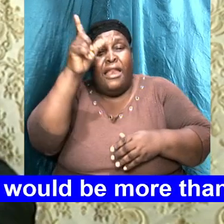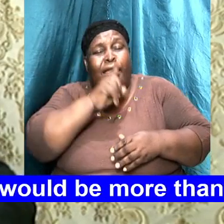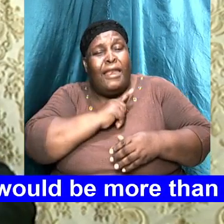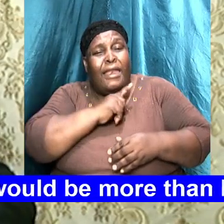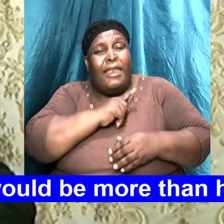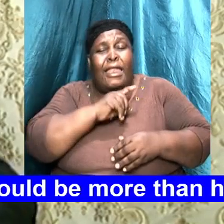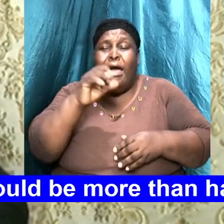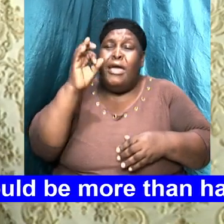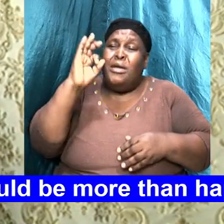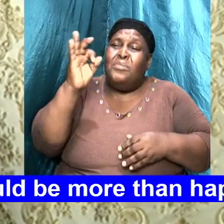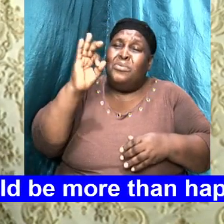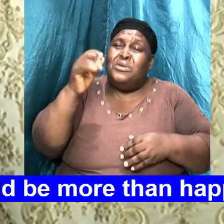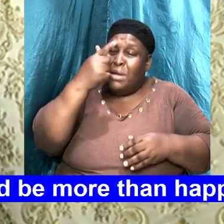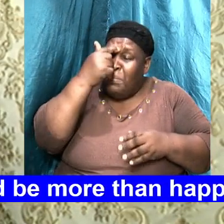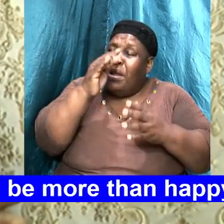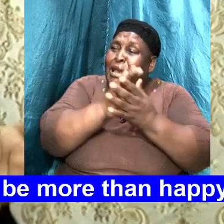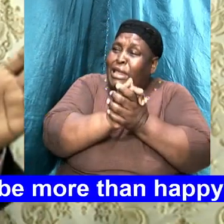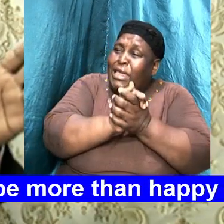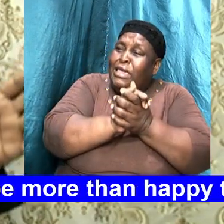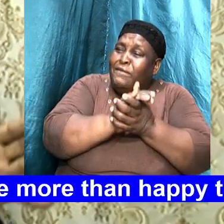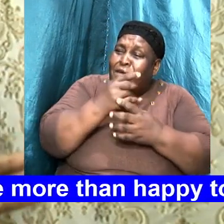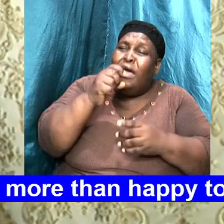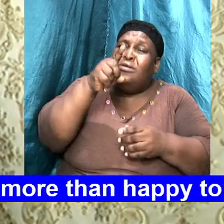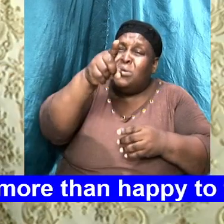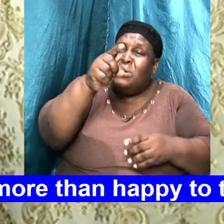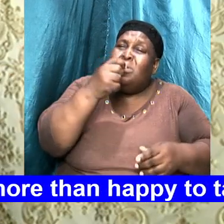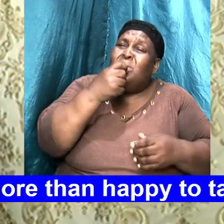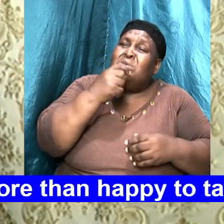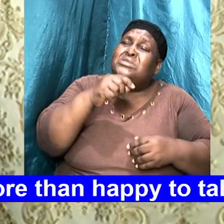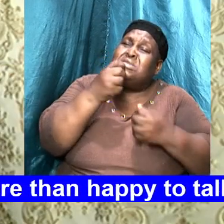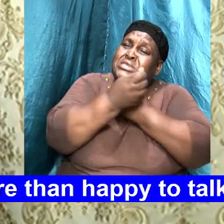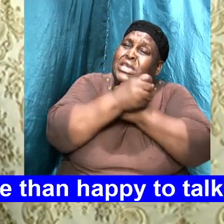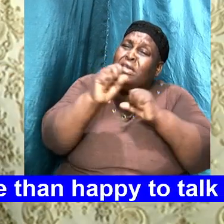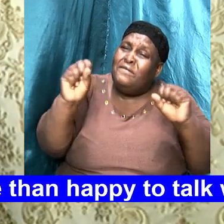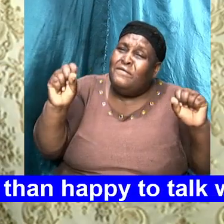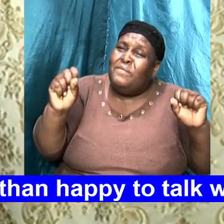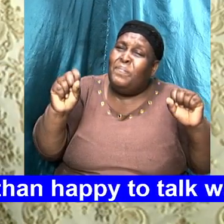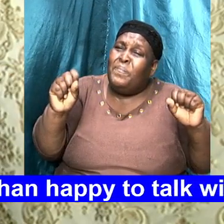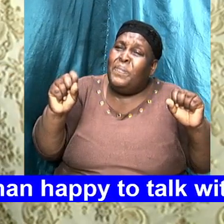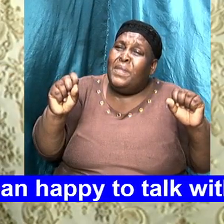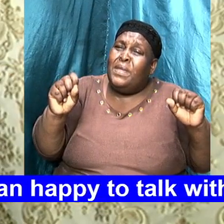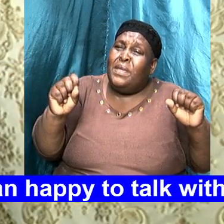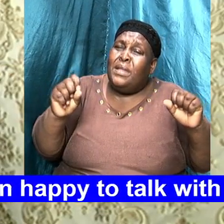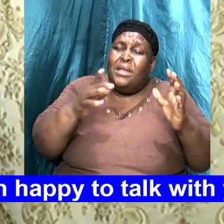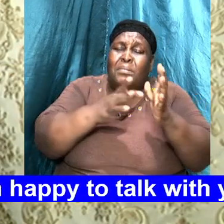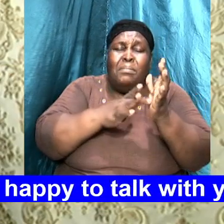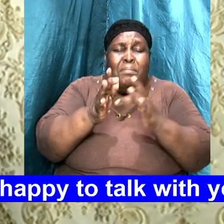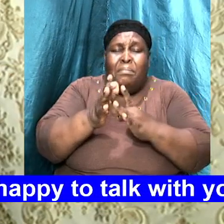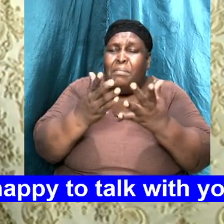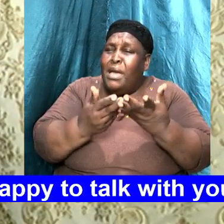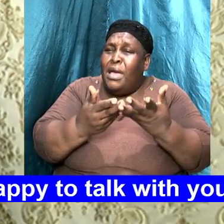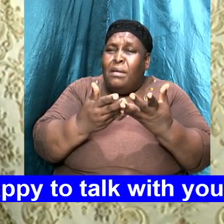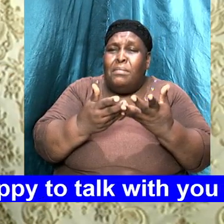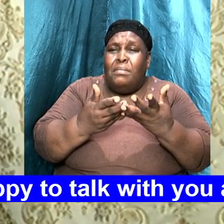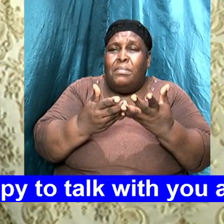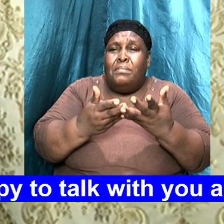saved. The doctrine unto believe. Once you believe, you're saved. But the Bible doesn't teach that.